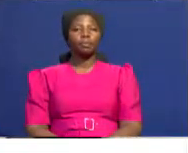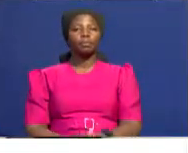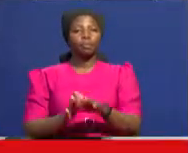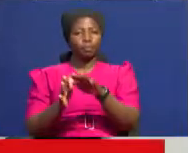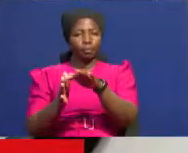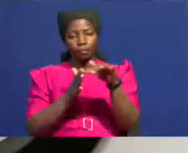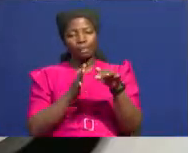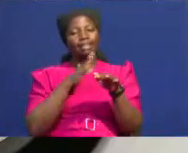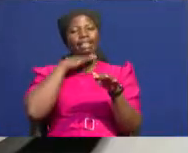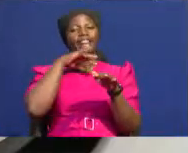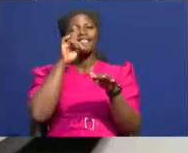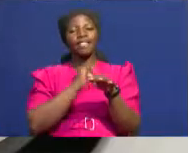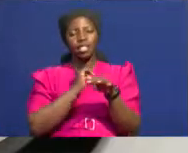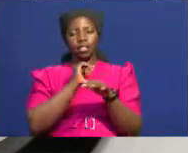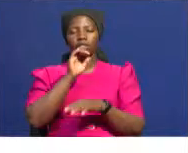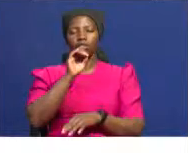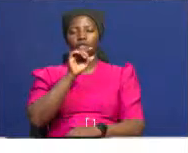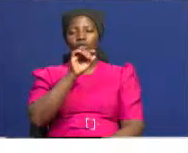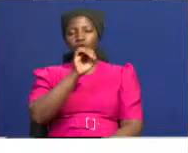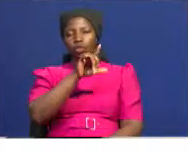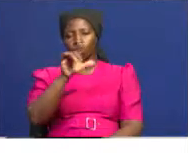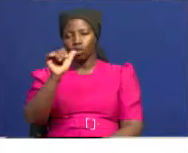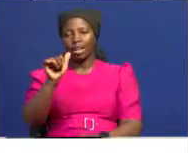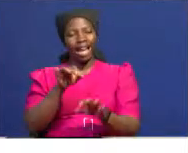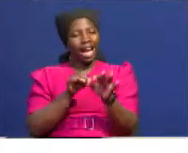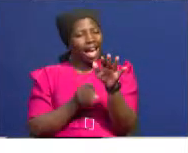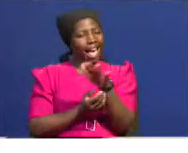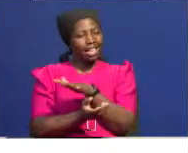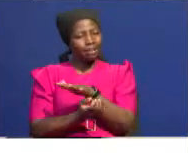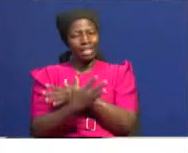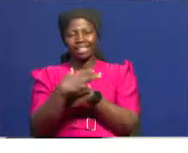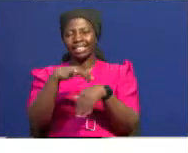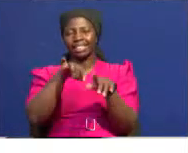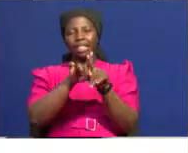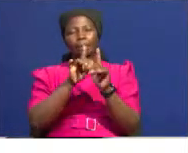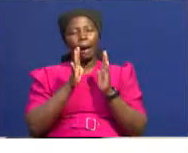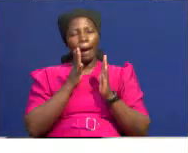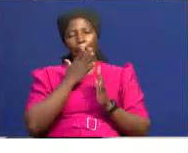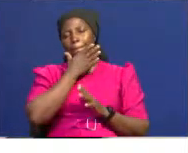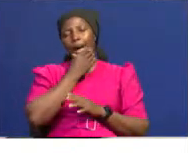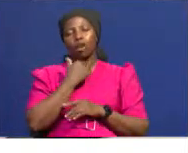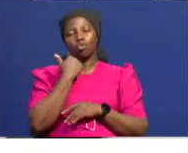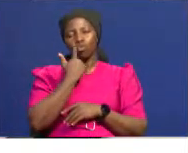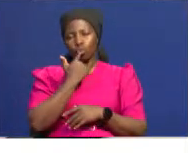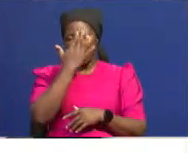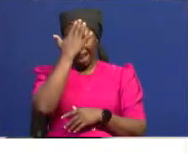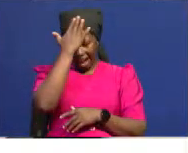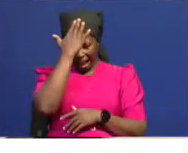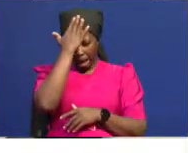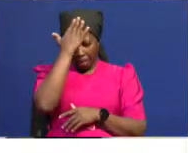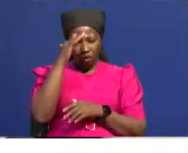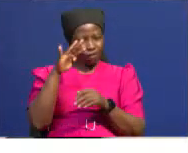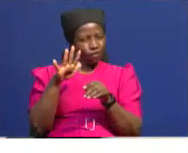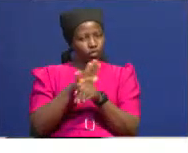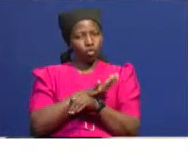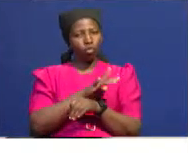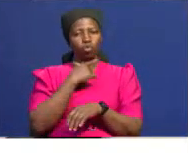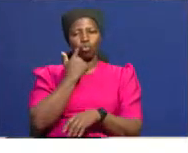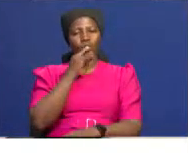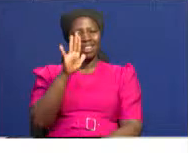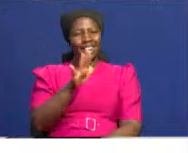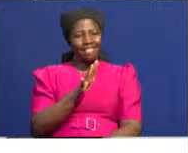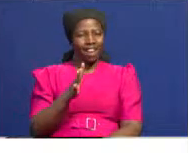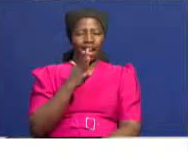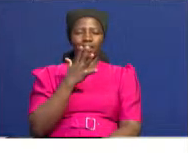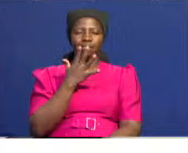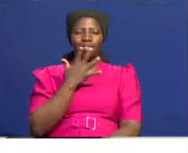The late General Francis Ogola has been described as a man of great humility who never shied away from owning up to mistakes